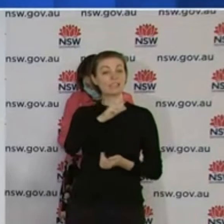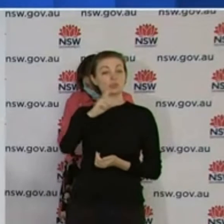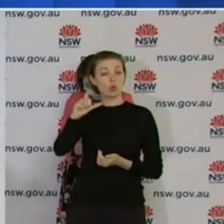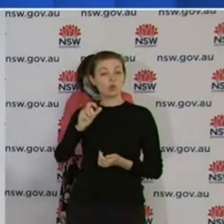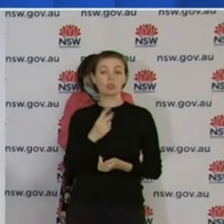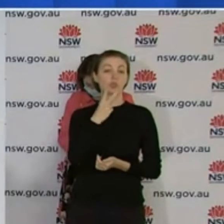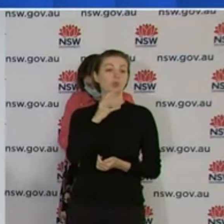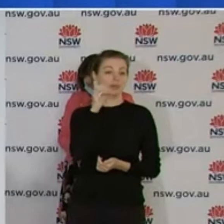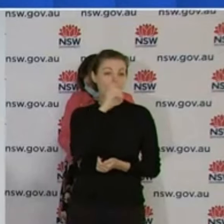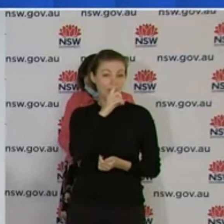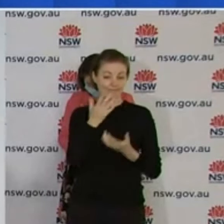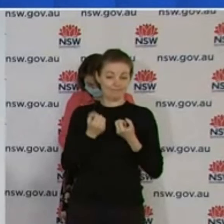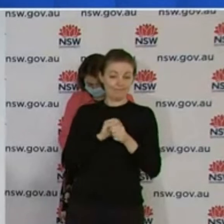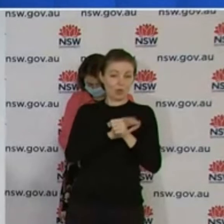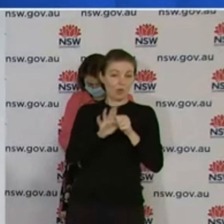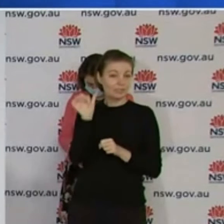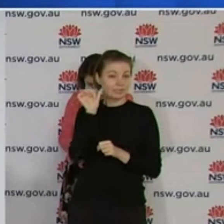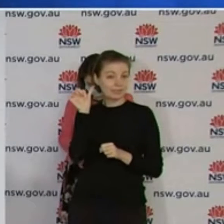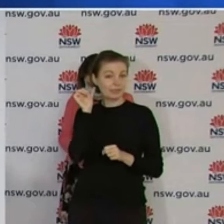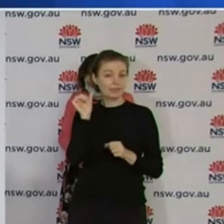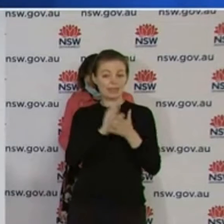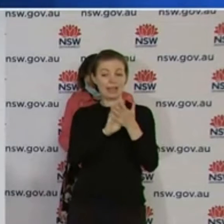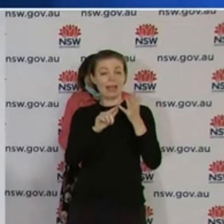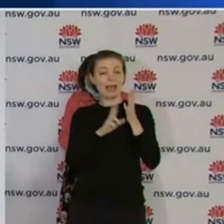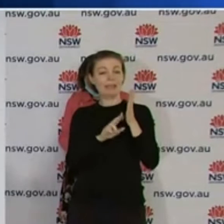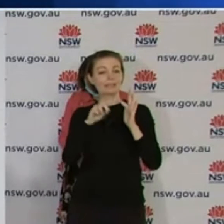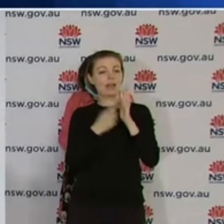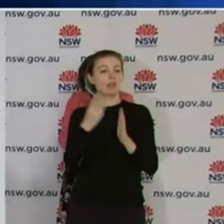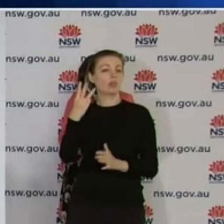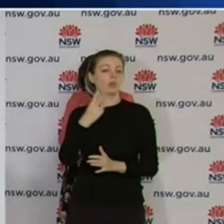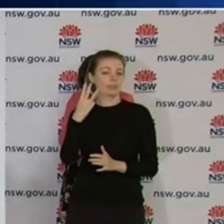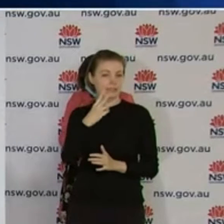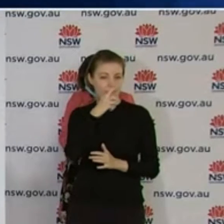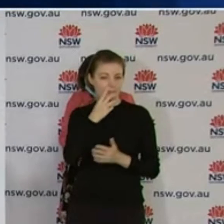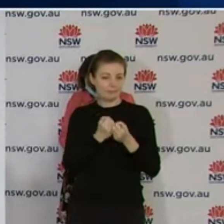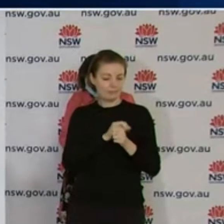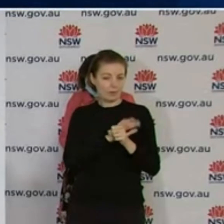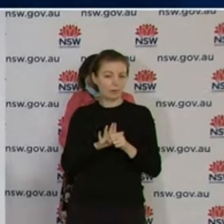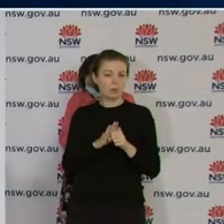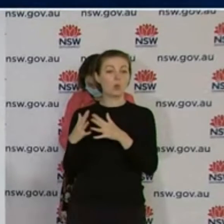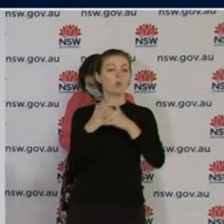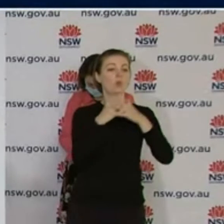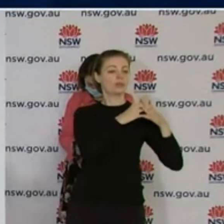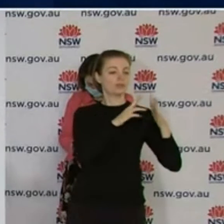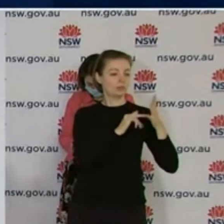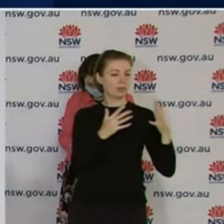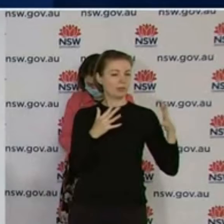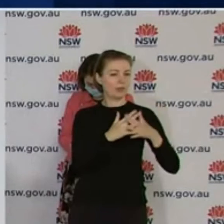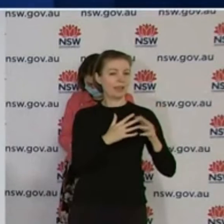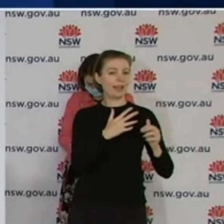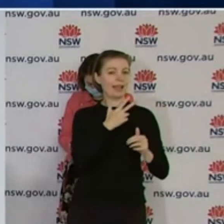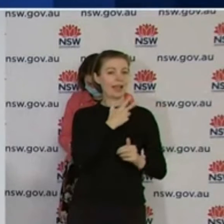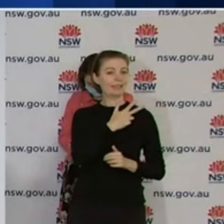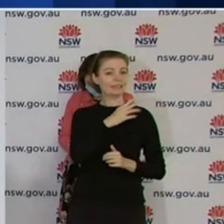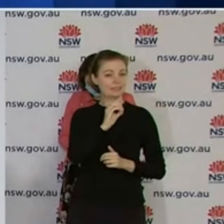Coast, 20 new cases. In the Hunter, 13 new cases. In Western New South Wales, we've had 8